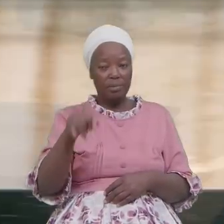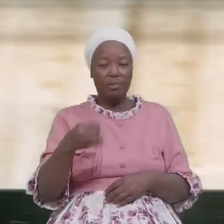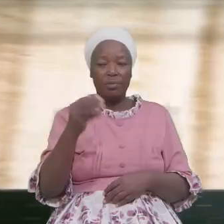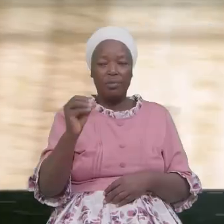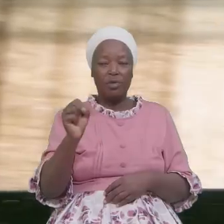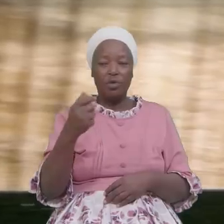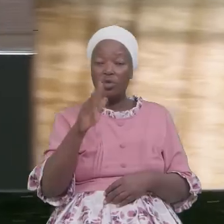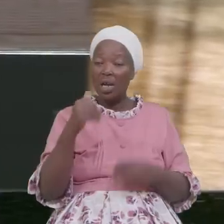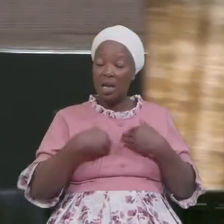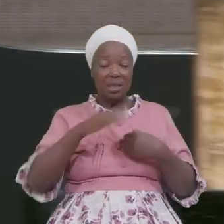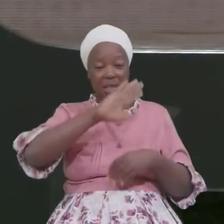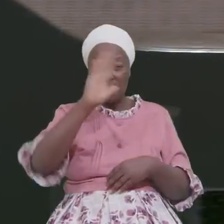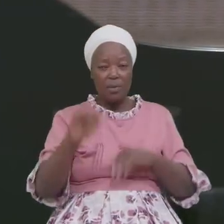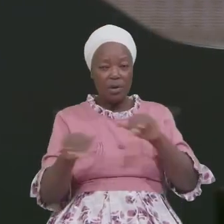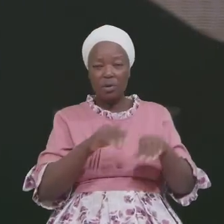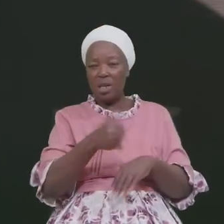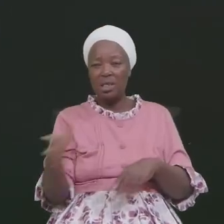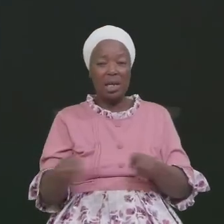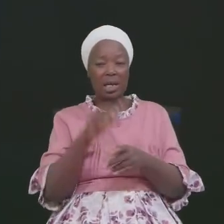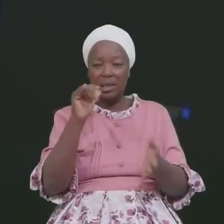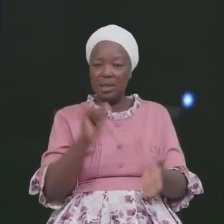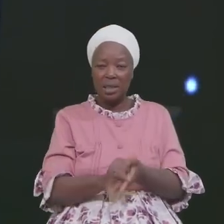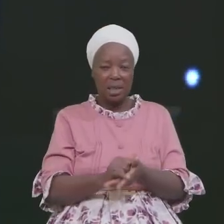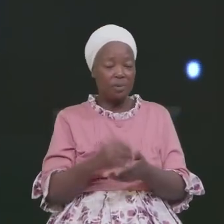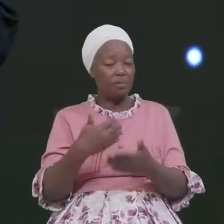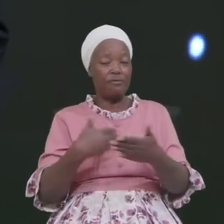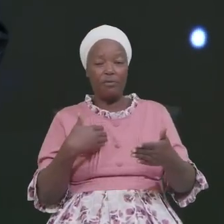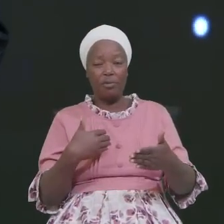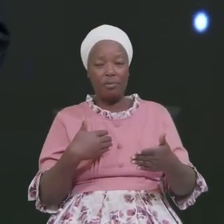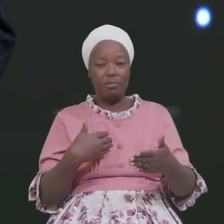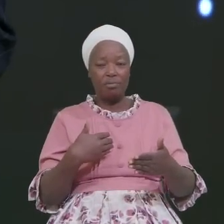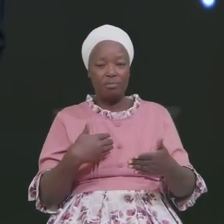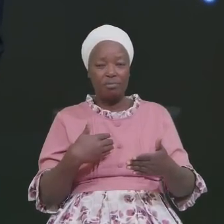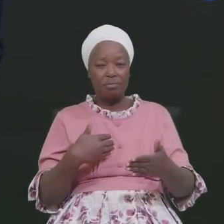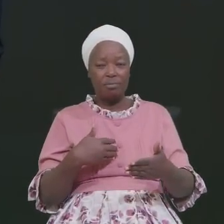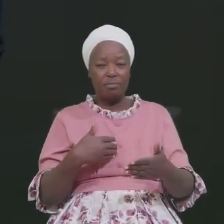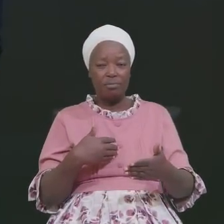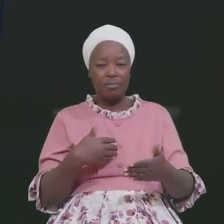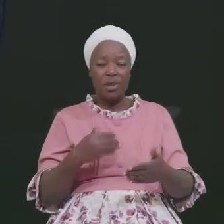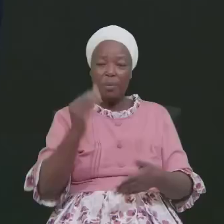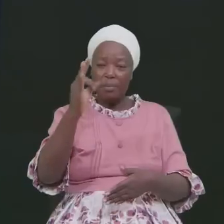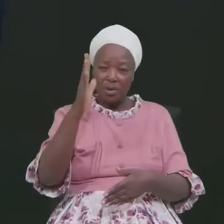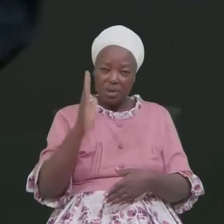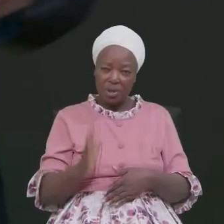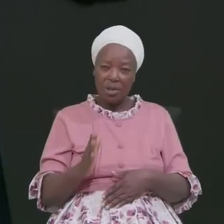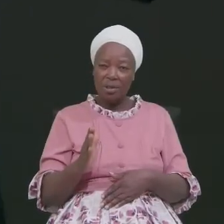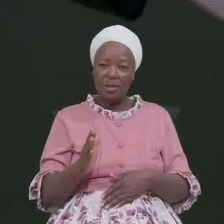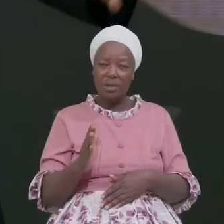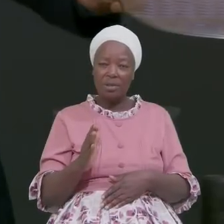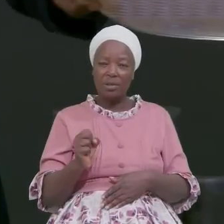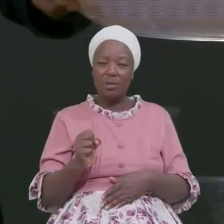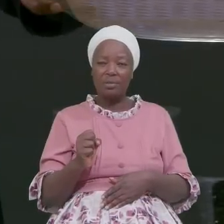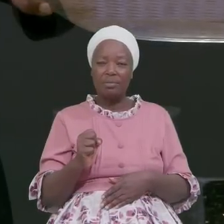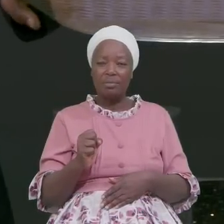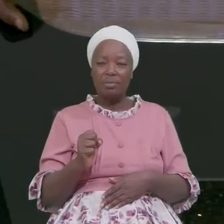never done anything like that before. Ministers, leaders, preachers,